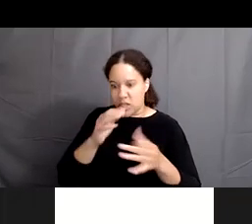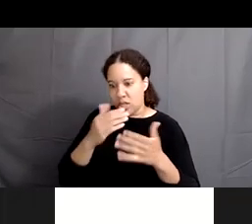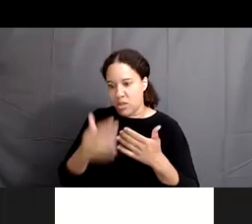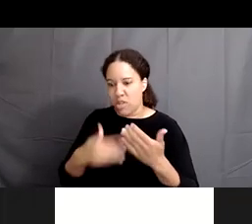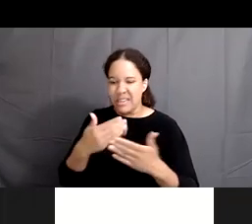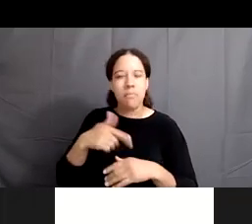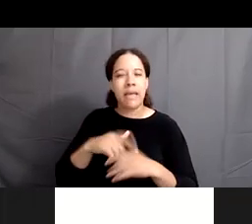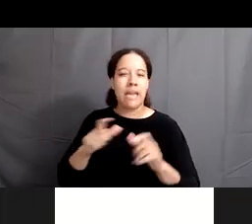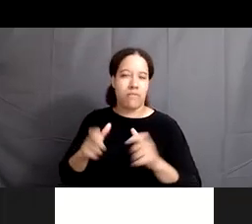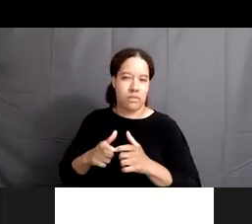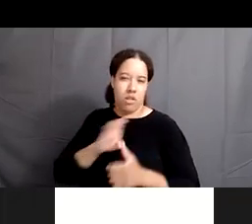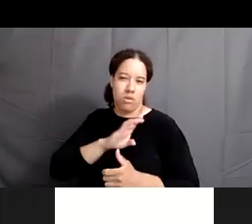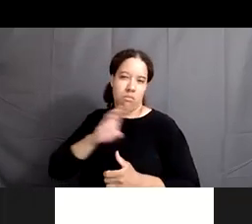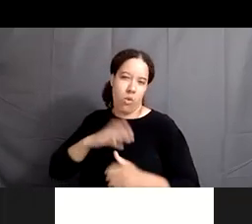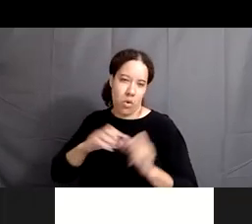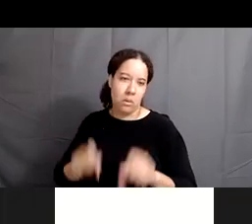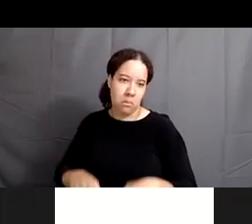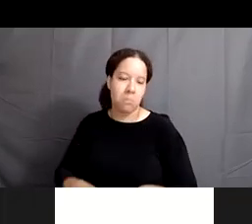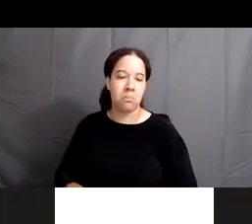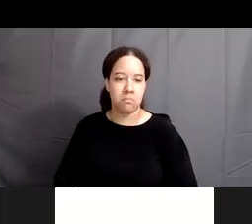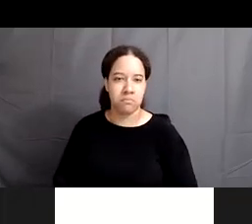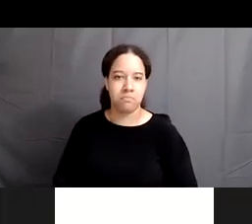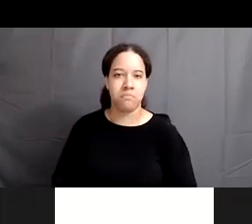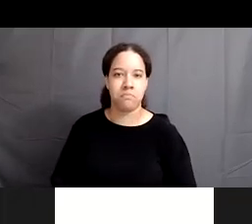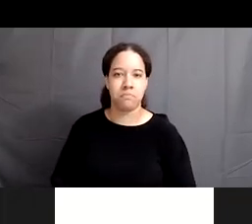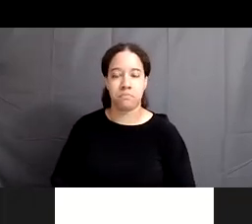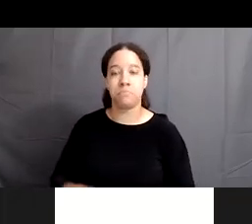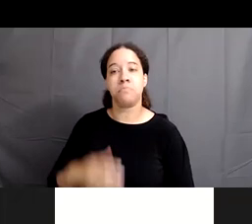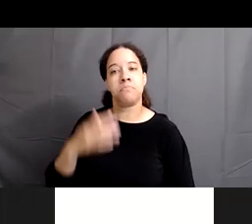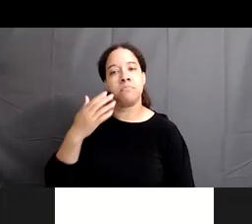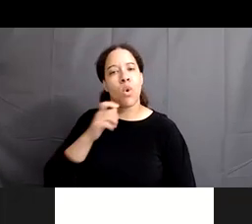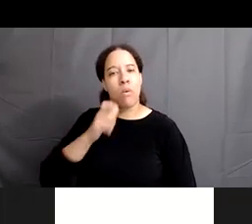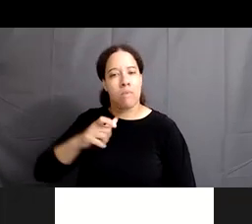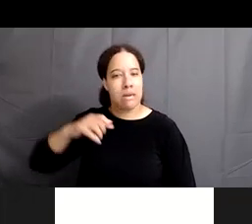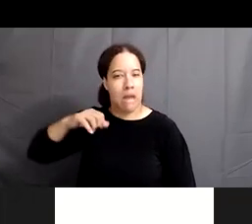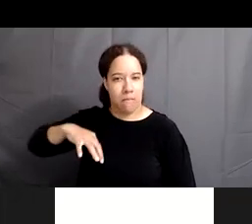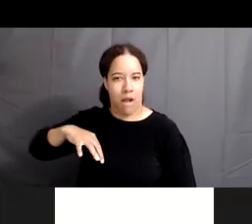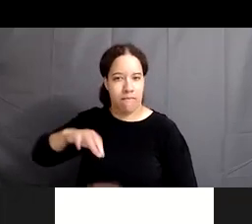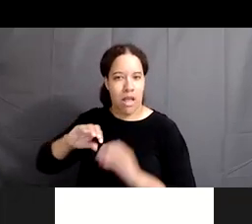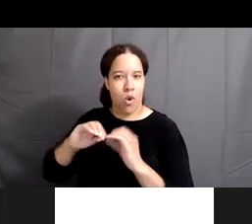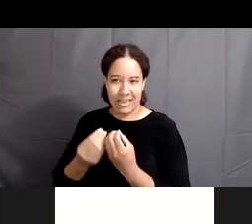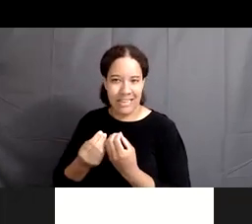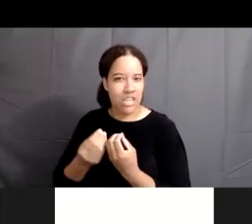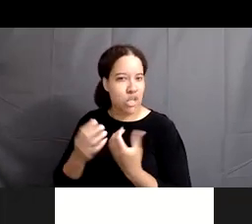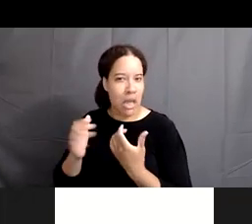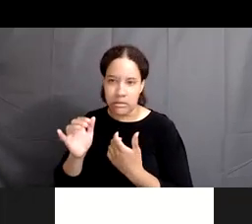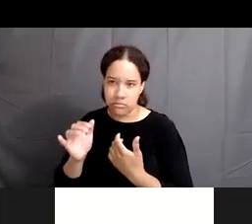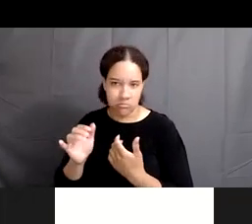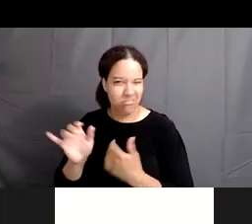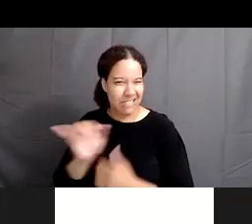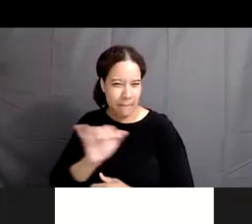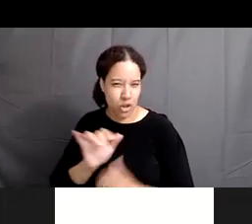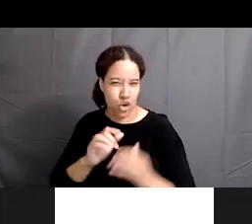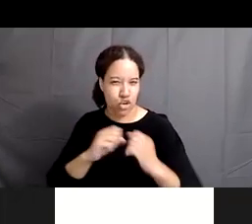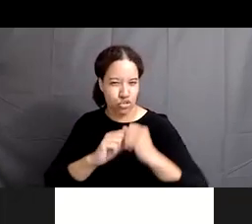And to kind of similar to like a nonprofit structure, there are still staff, there are still management staff, there are still staff that have